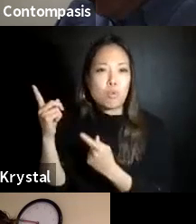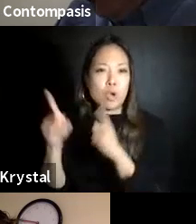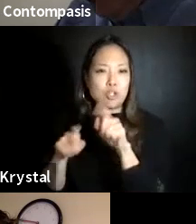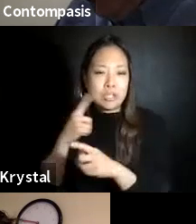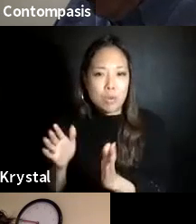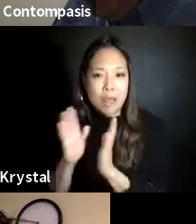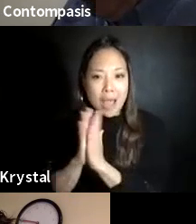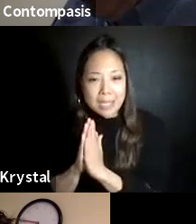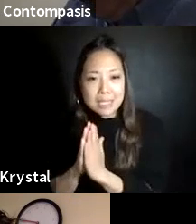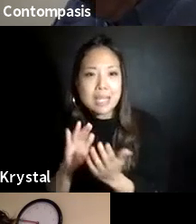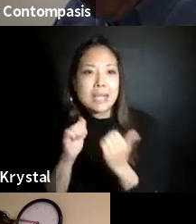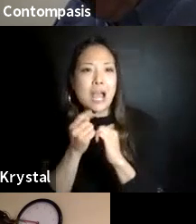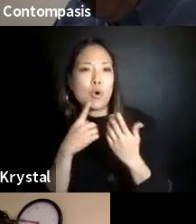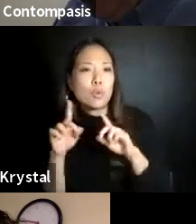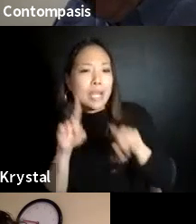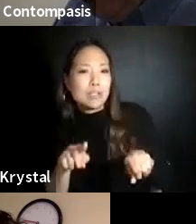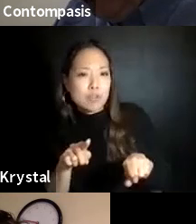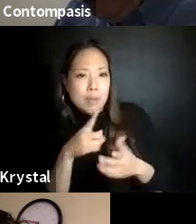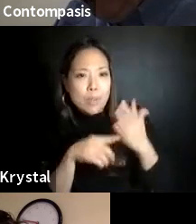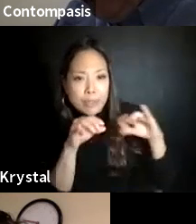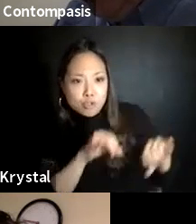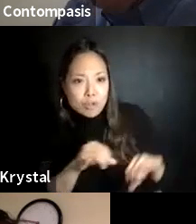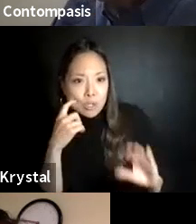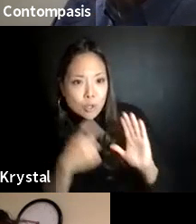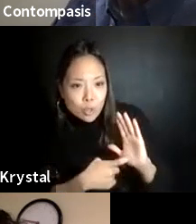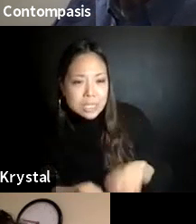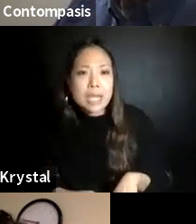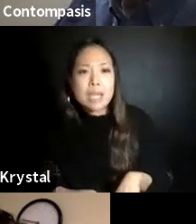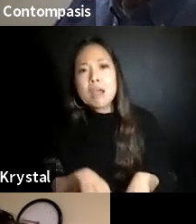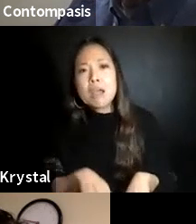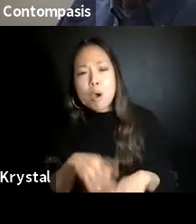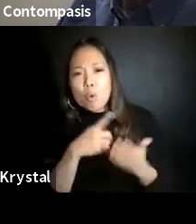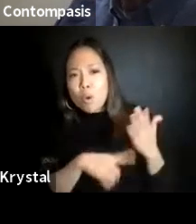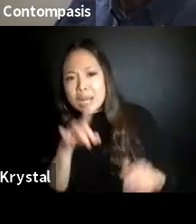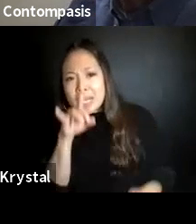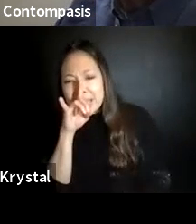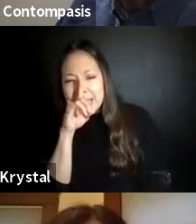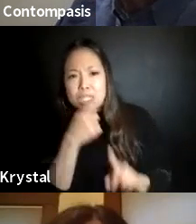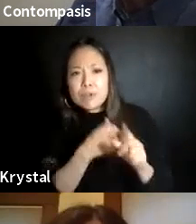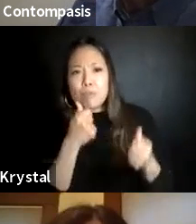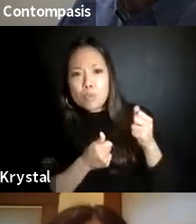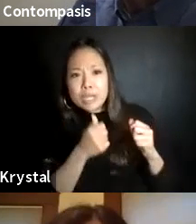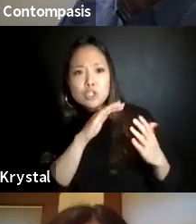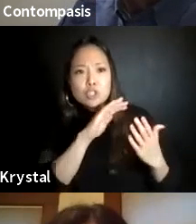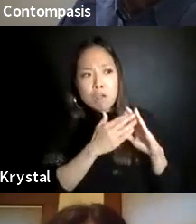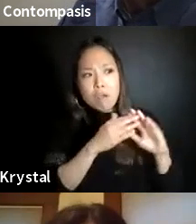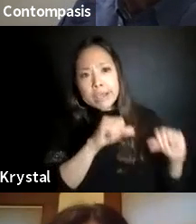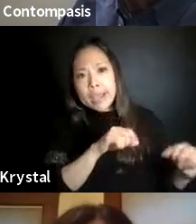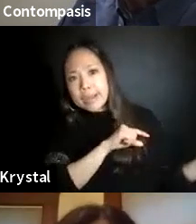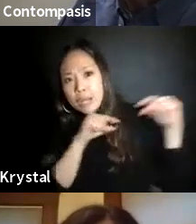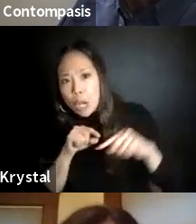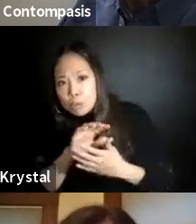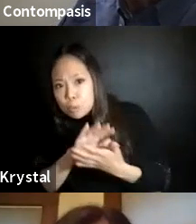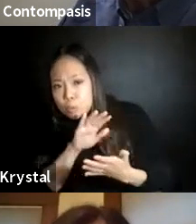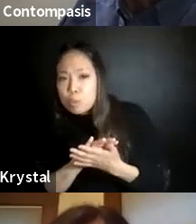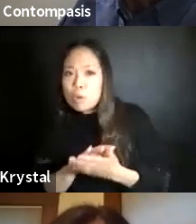able to answer them about the trends that they see about which kids from which neighborhoods get to go to the schools with boathouses and banquets and which kids don't even know they